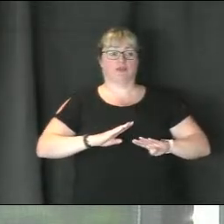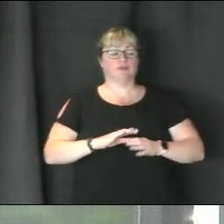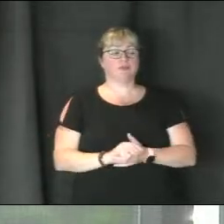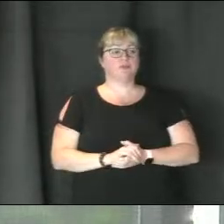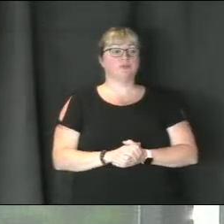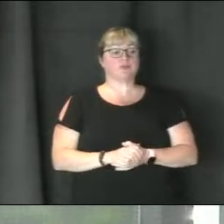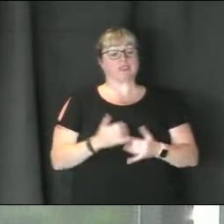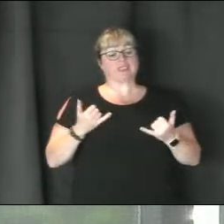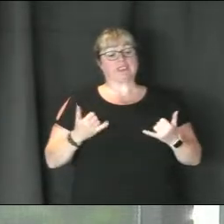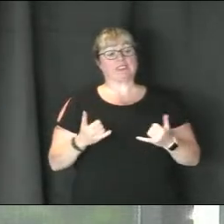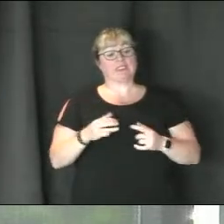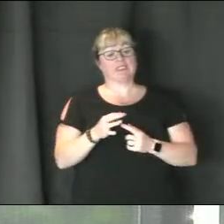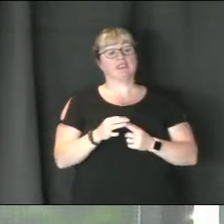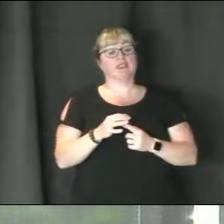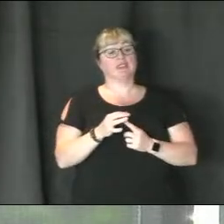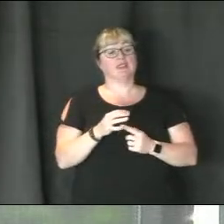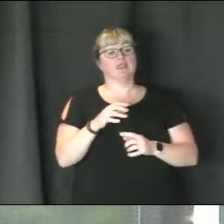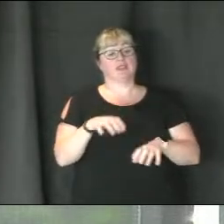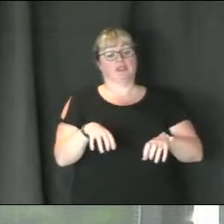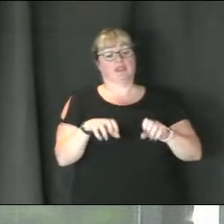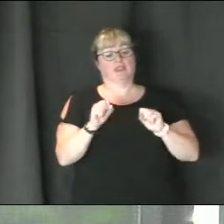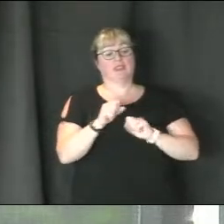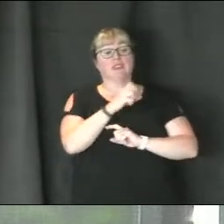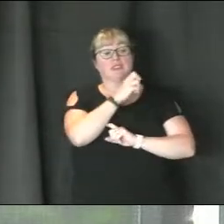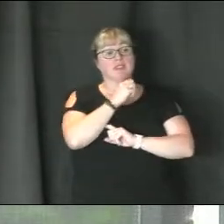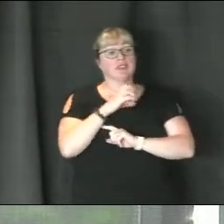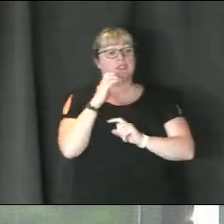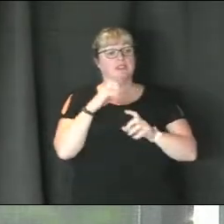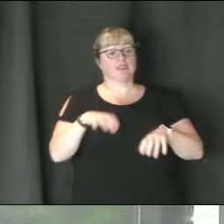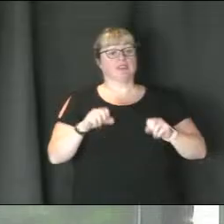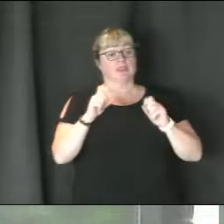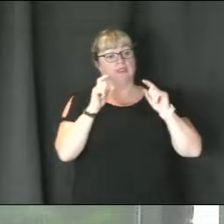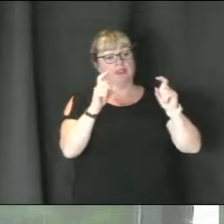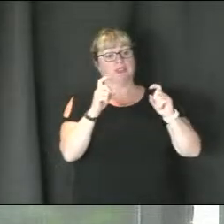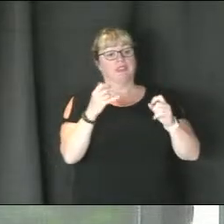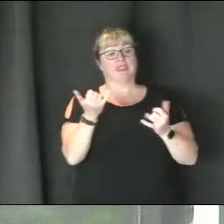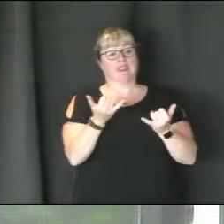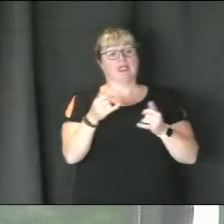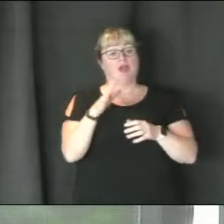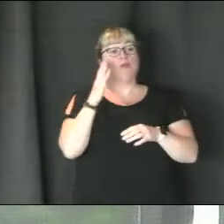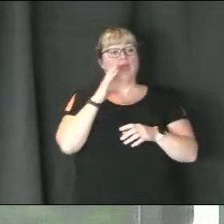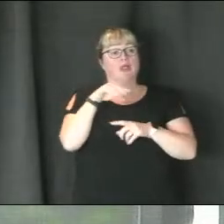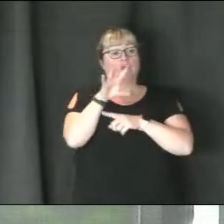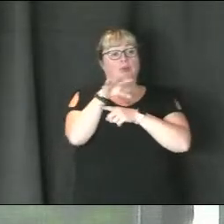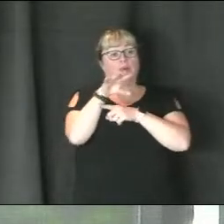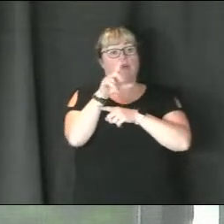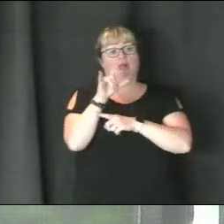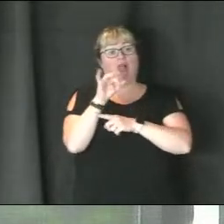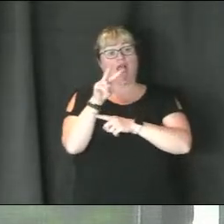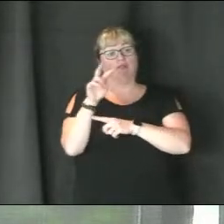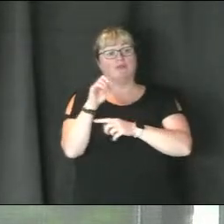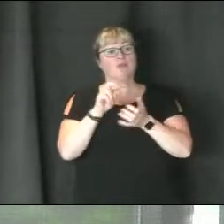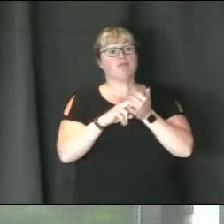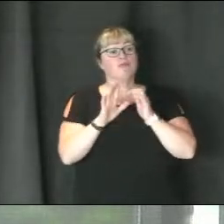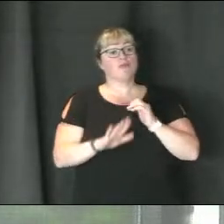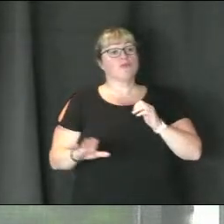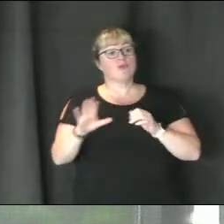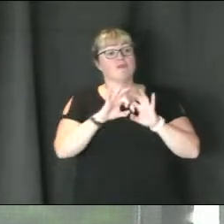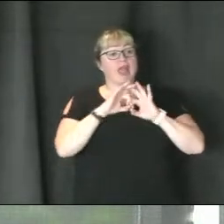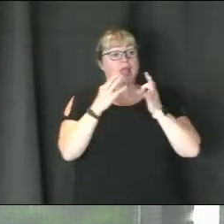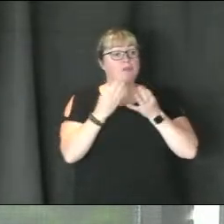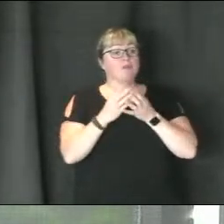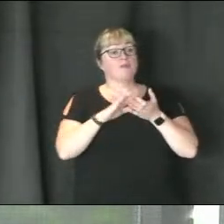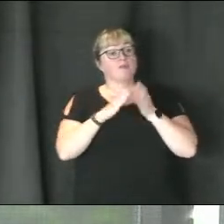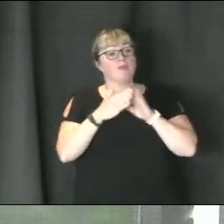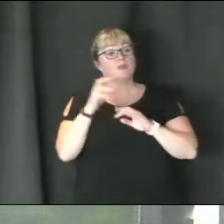today's Seniors of Distinction Award ceremony will be live streamed, and this means that your family, friends, and community members can